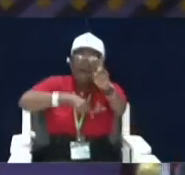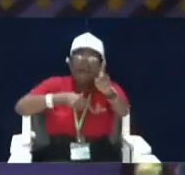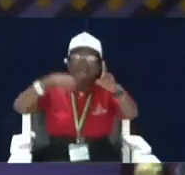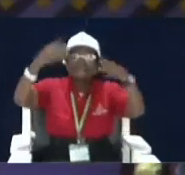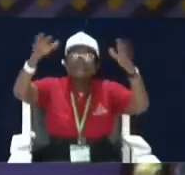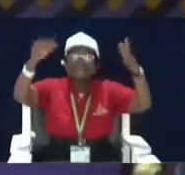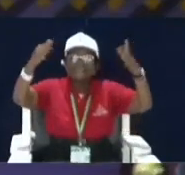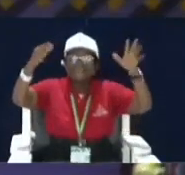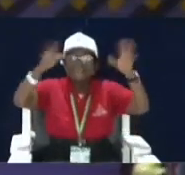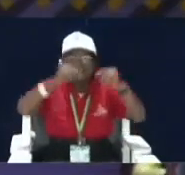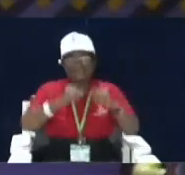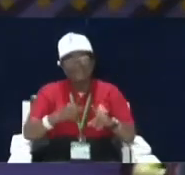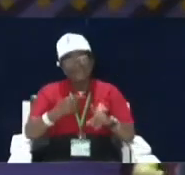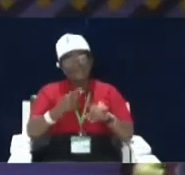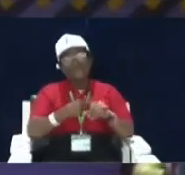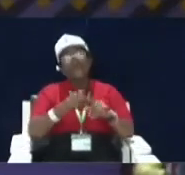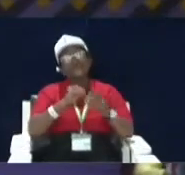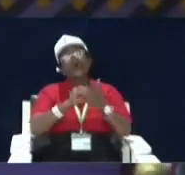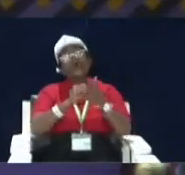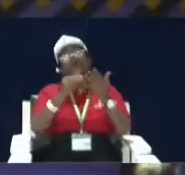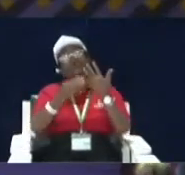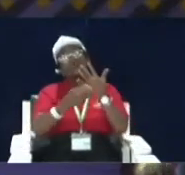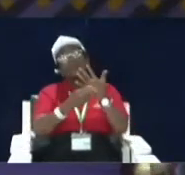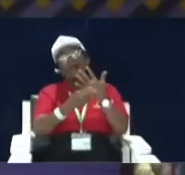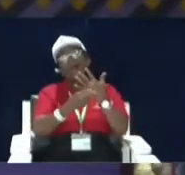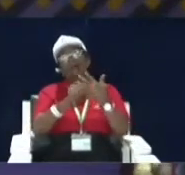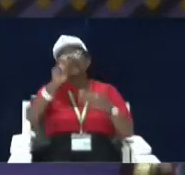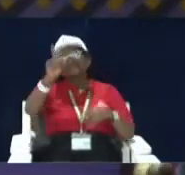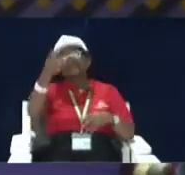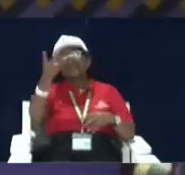from October the 2nd to the 6th.